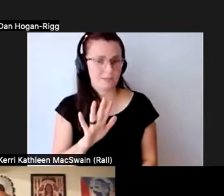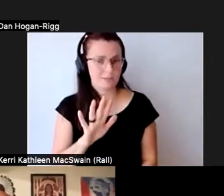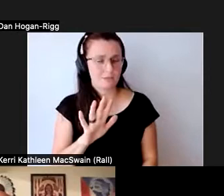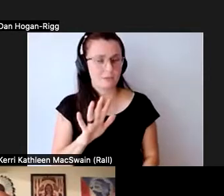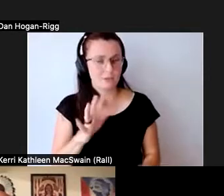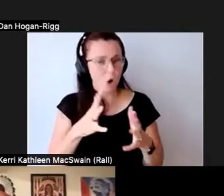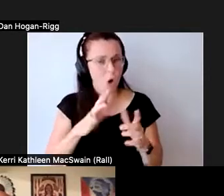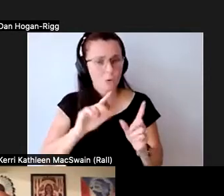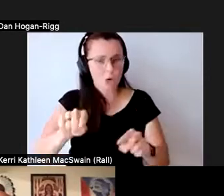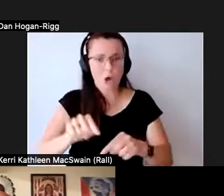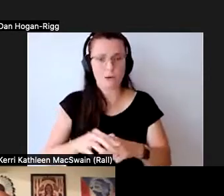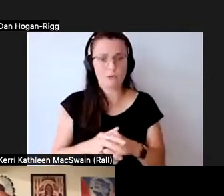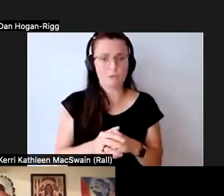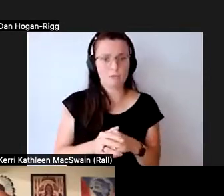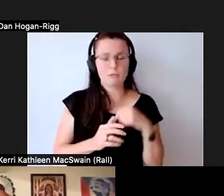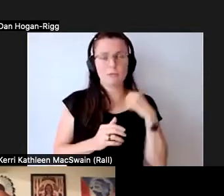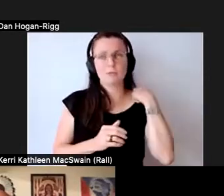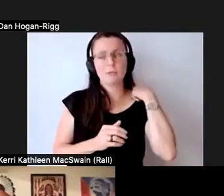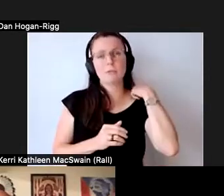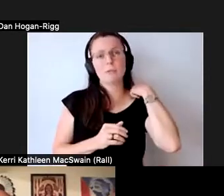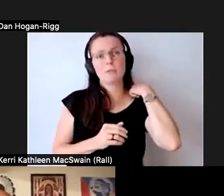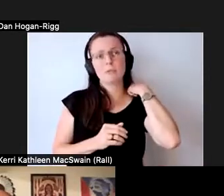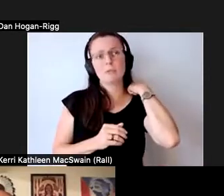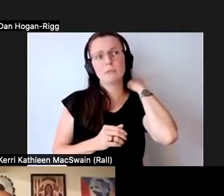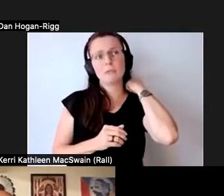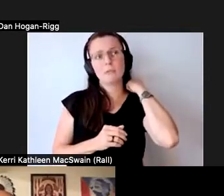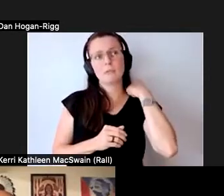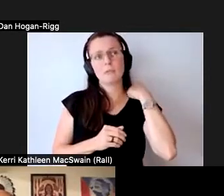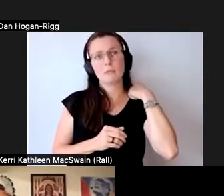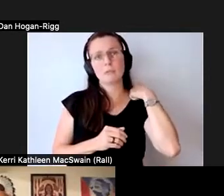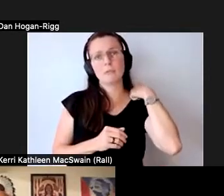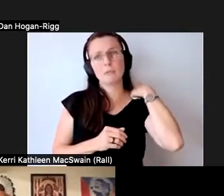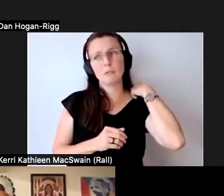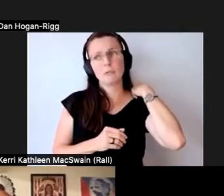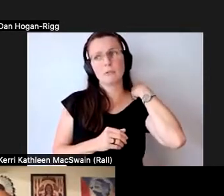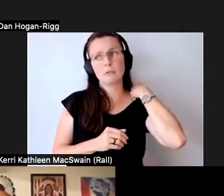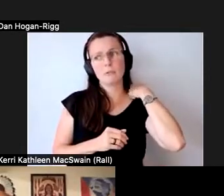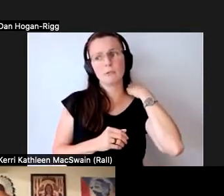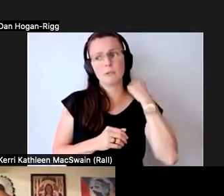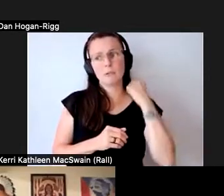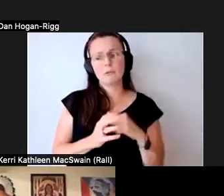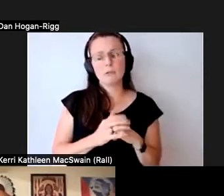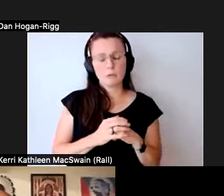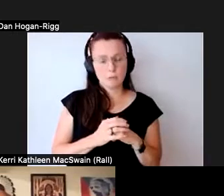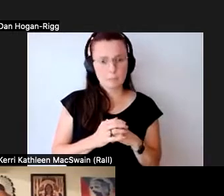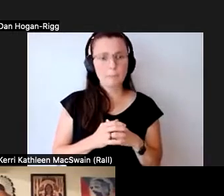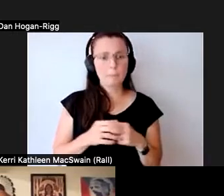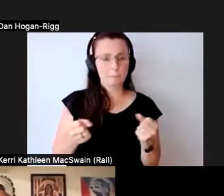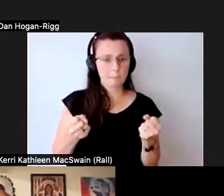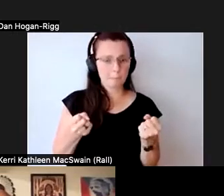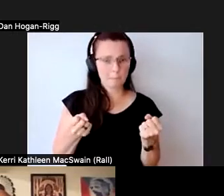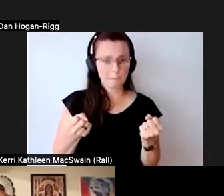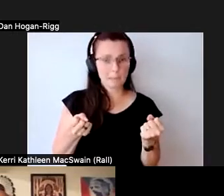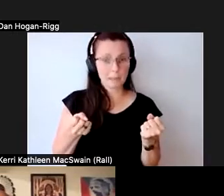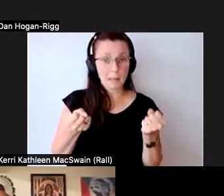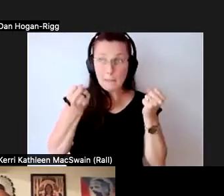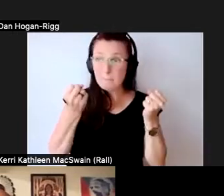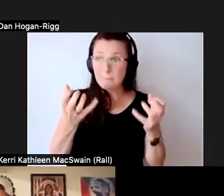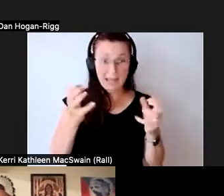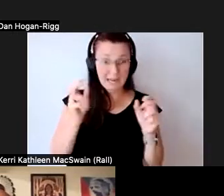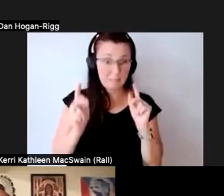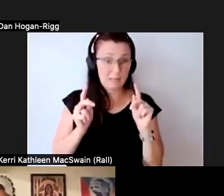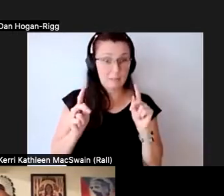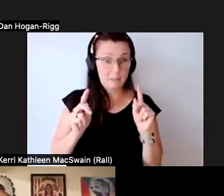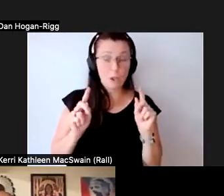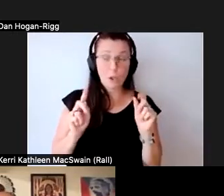most people, and I mean a very, very high percentage of people, do not go to detox and treatment the first time and get it. It just doesn't, it's